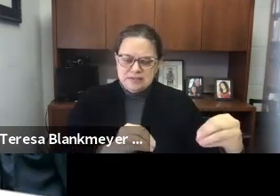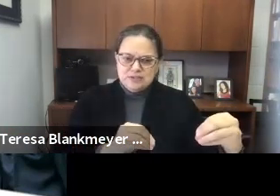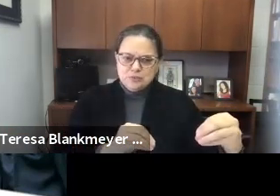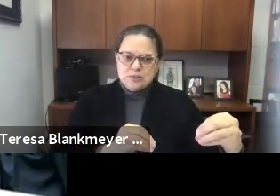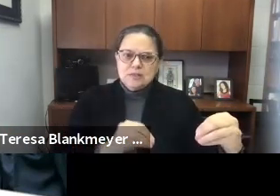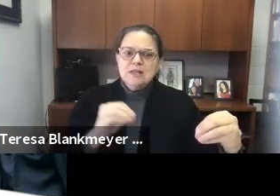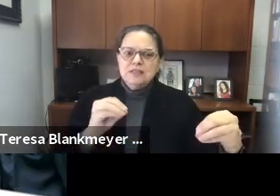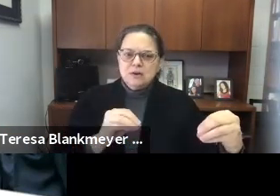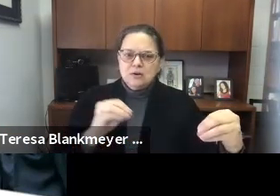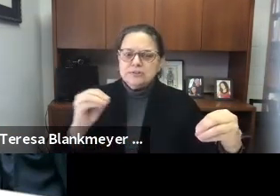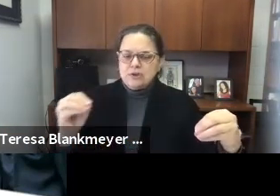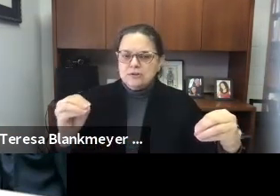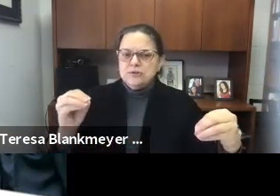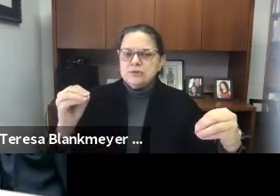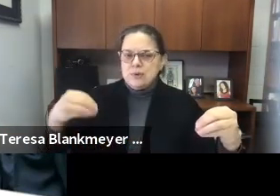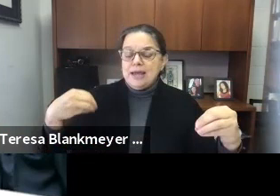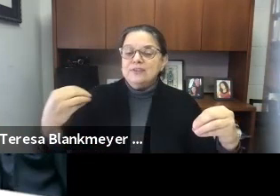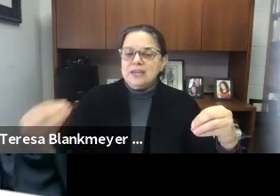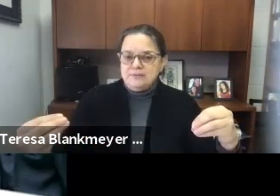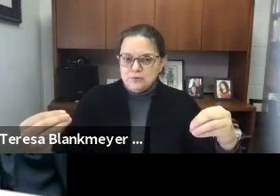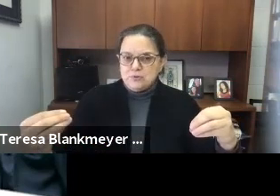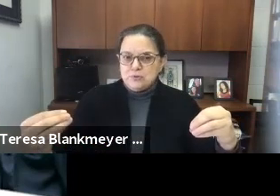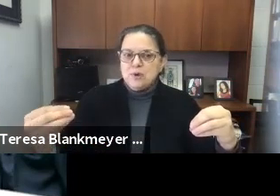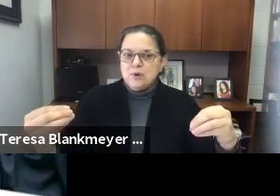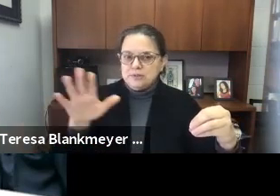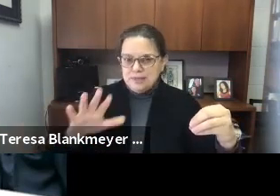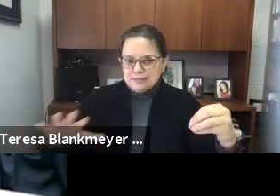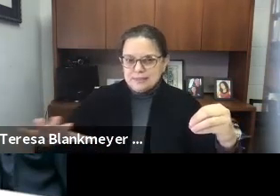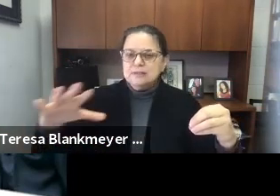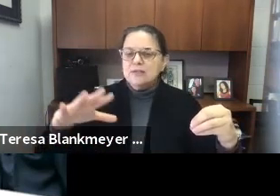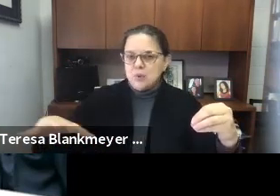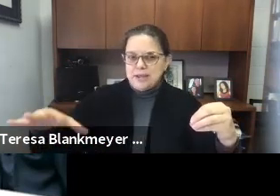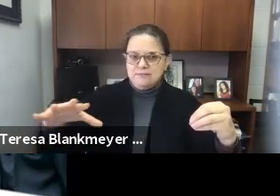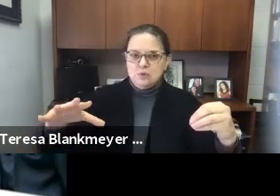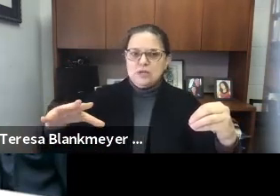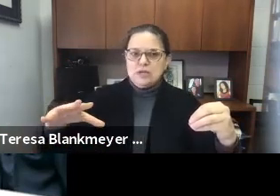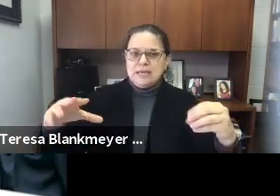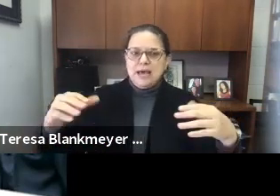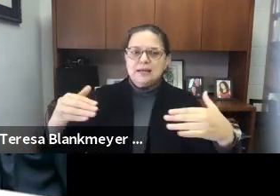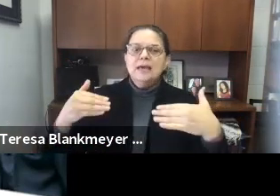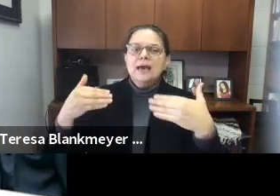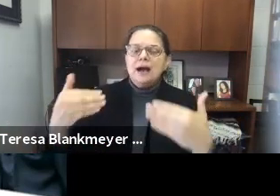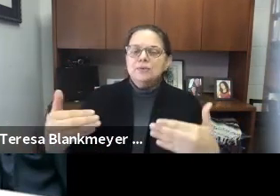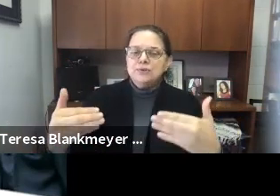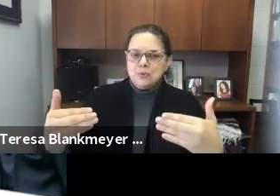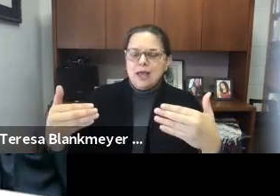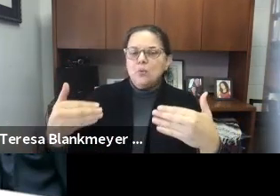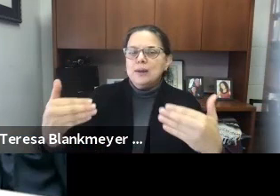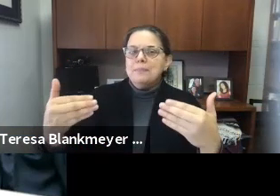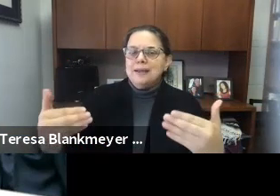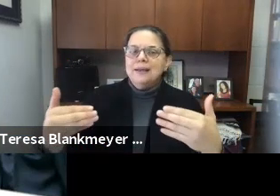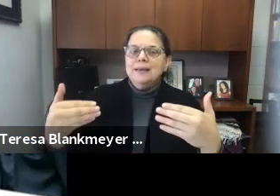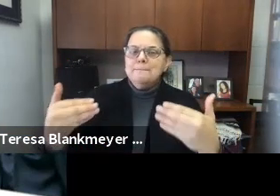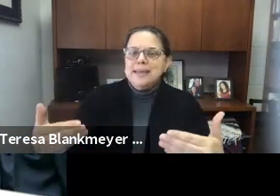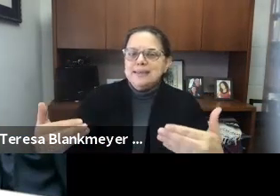the individual. There are scholars who advocate for group rights. So that's another way of looking at how